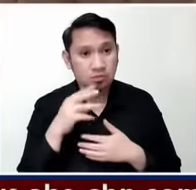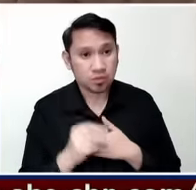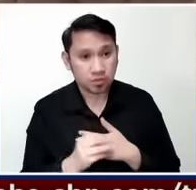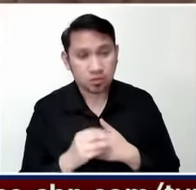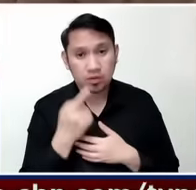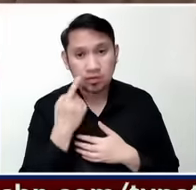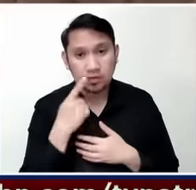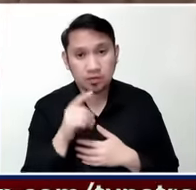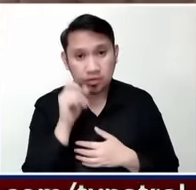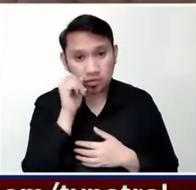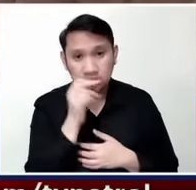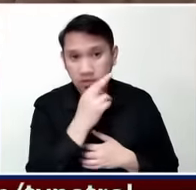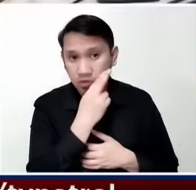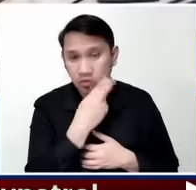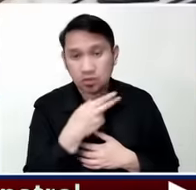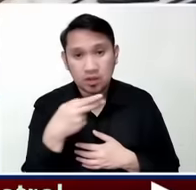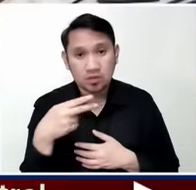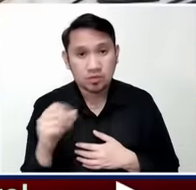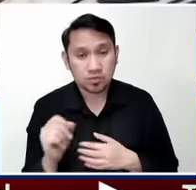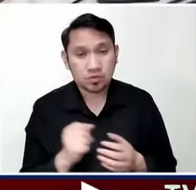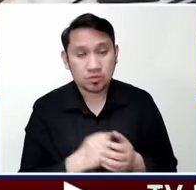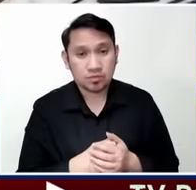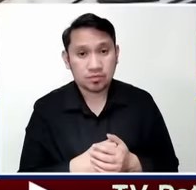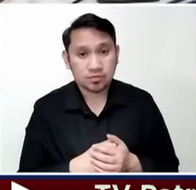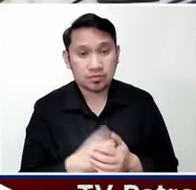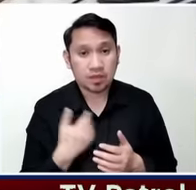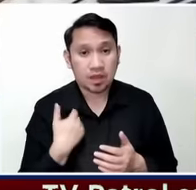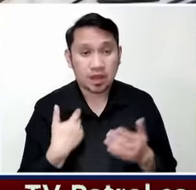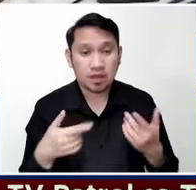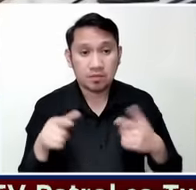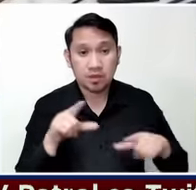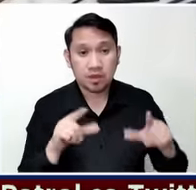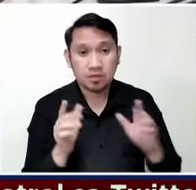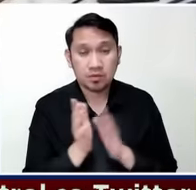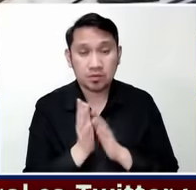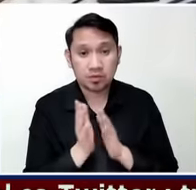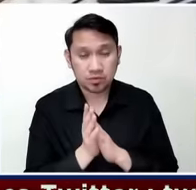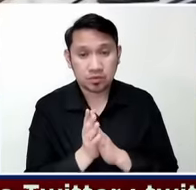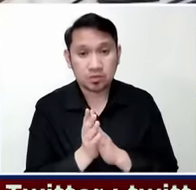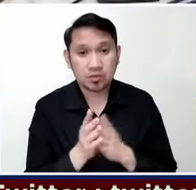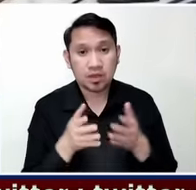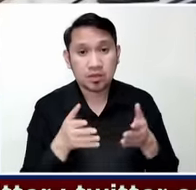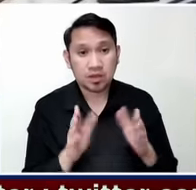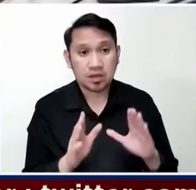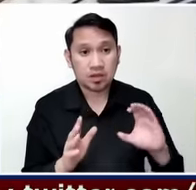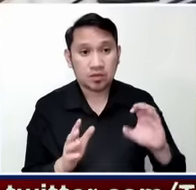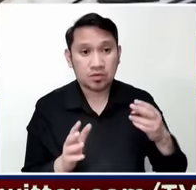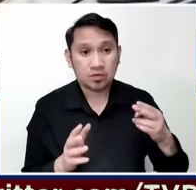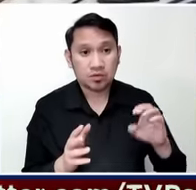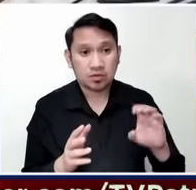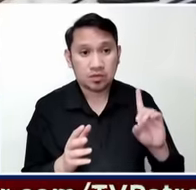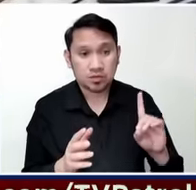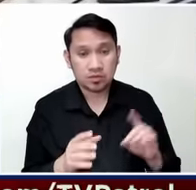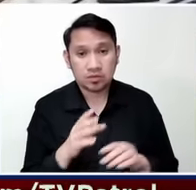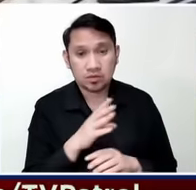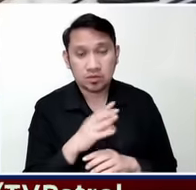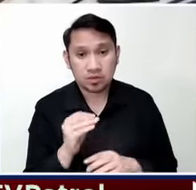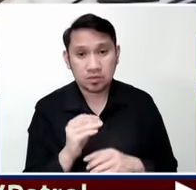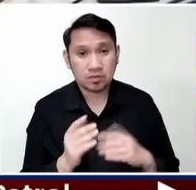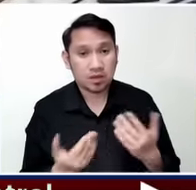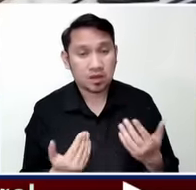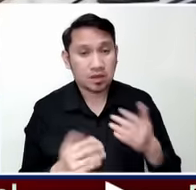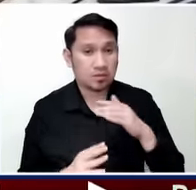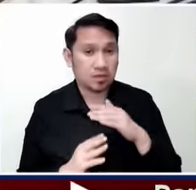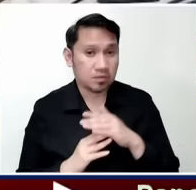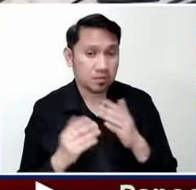sa senior high school. Sa mga may laboratory schools authorized by CHED, except there is a cap that they must have